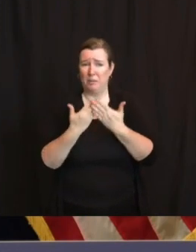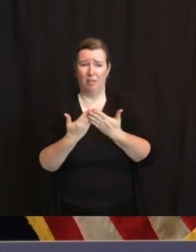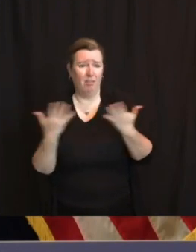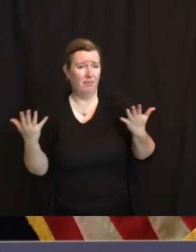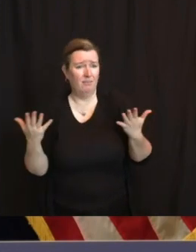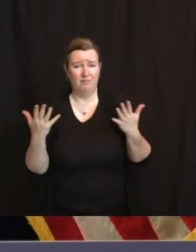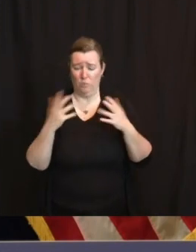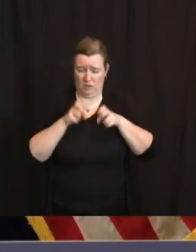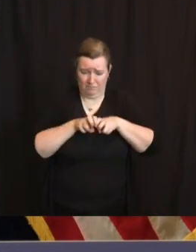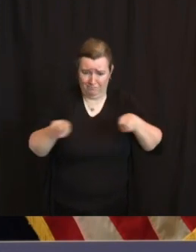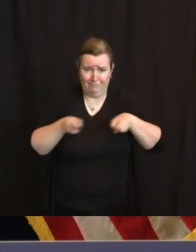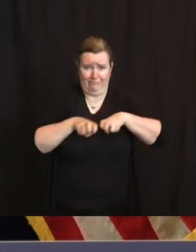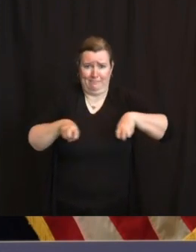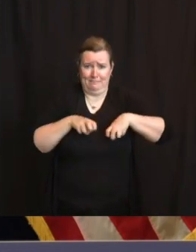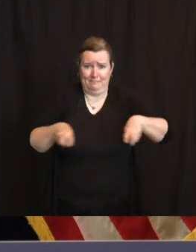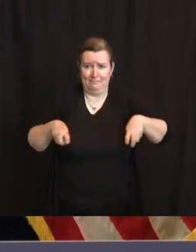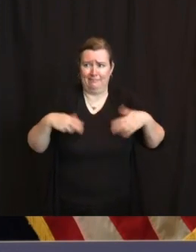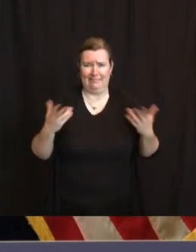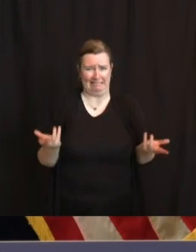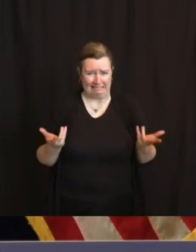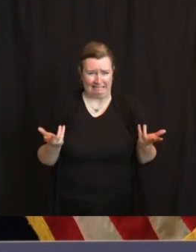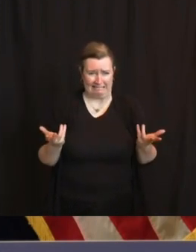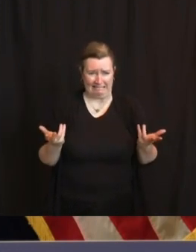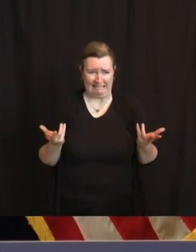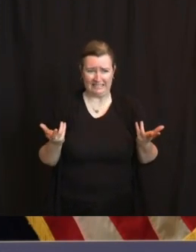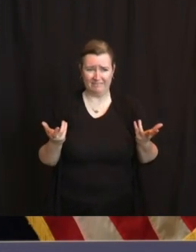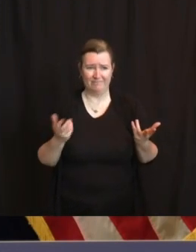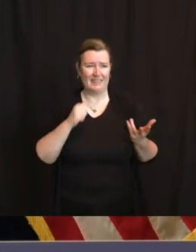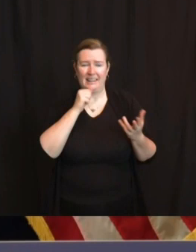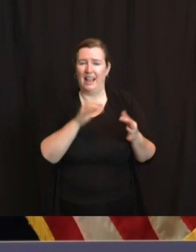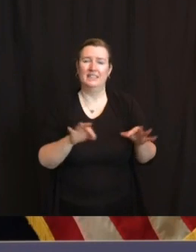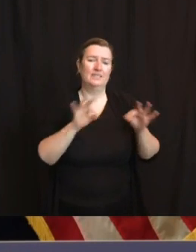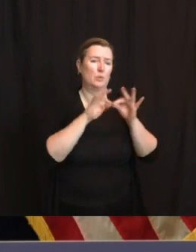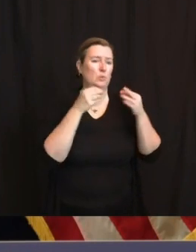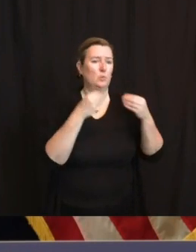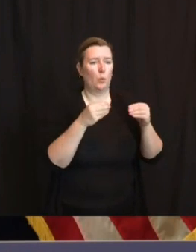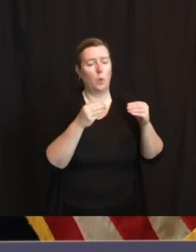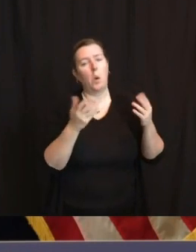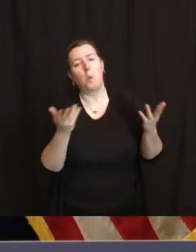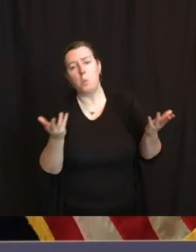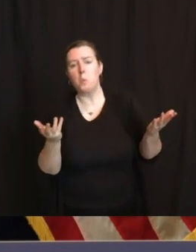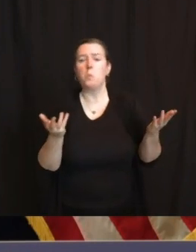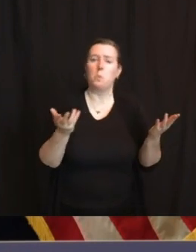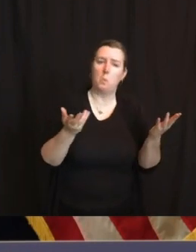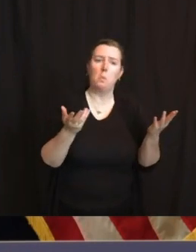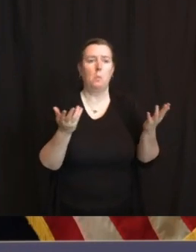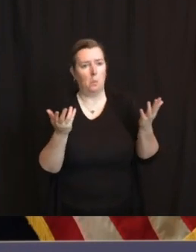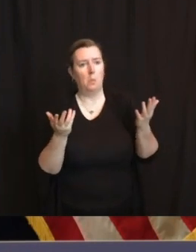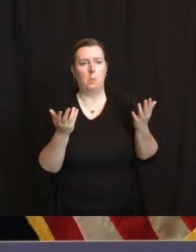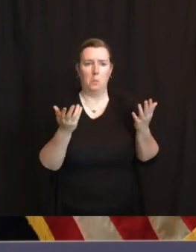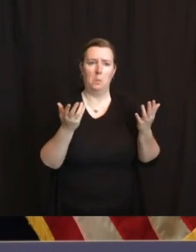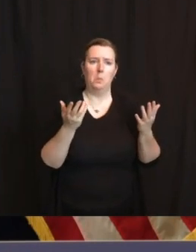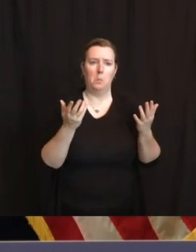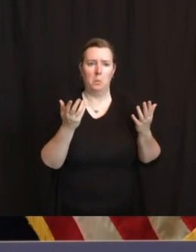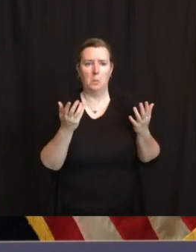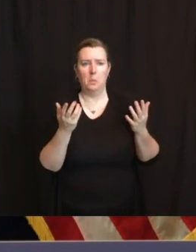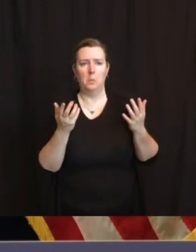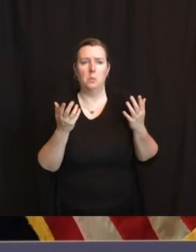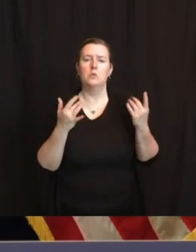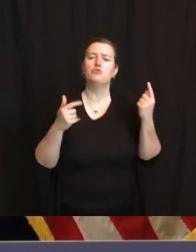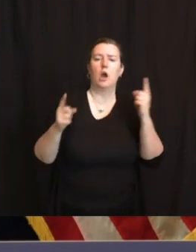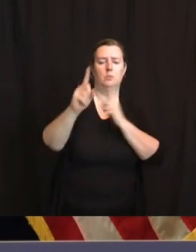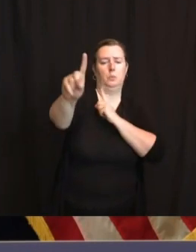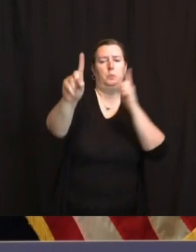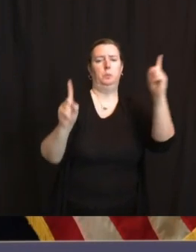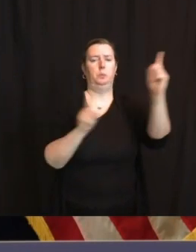and non-essential retail has a little bit of a leg up, only because you're moving, if you can manage capacity and you can keep